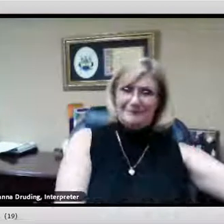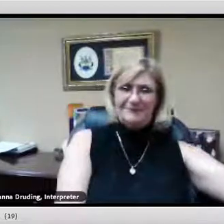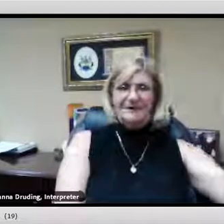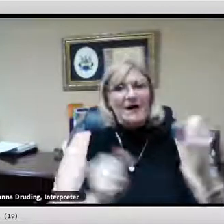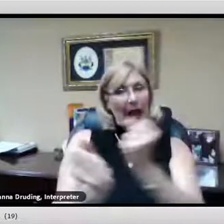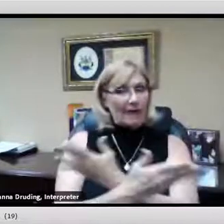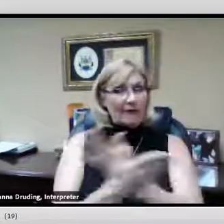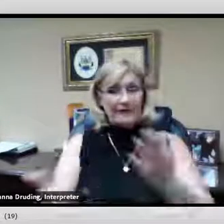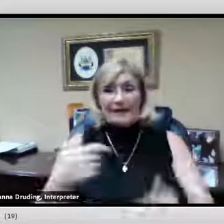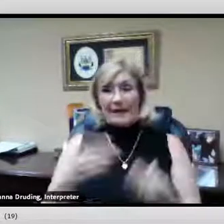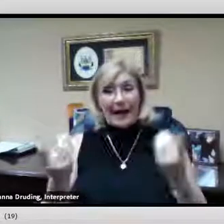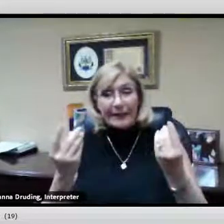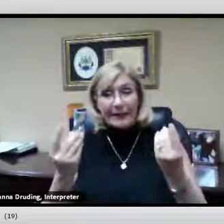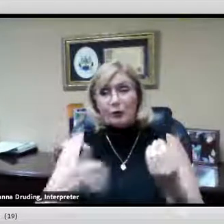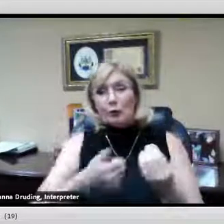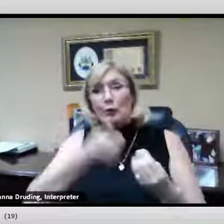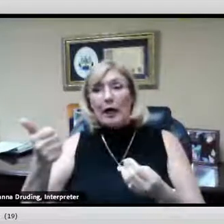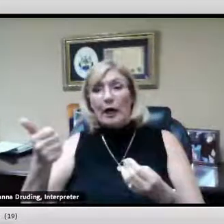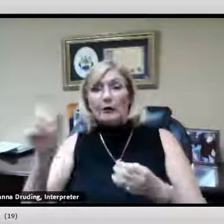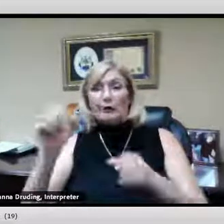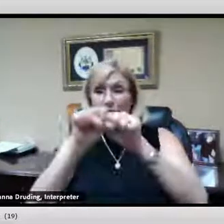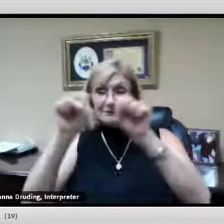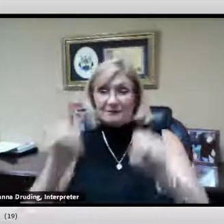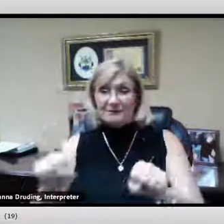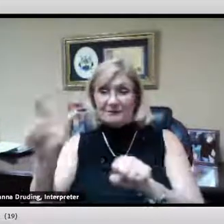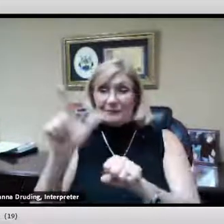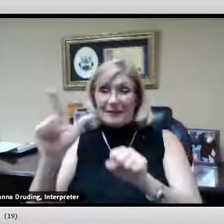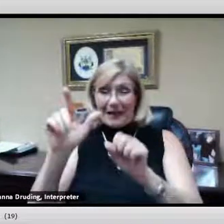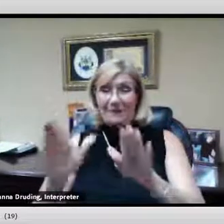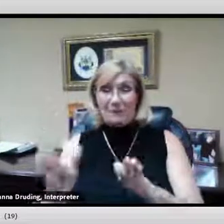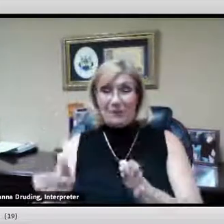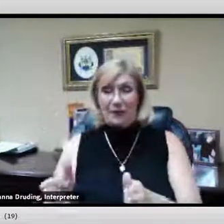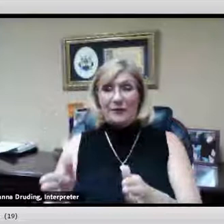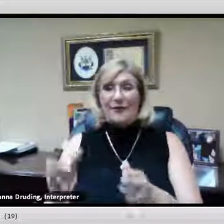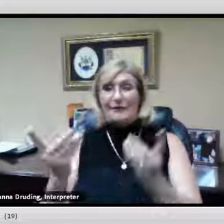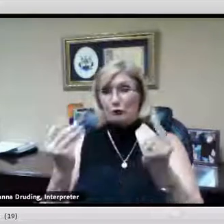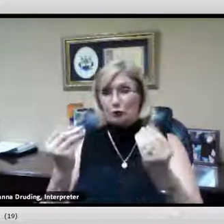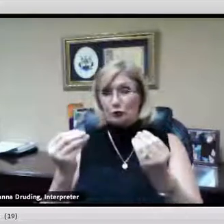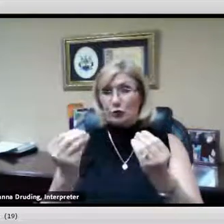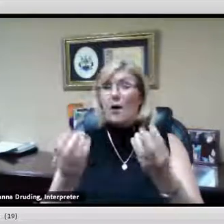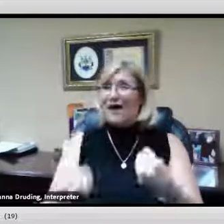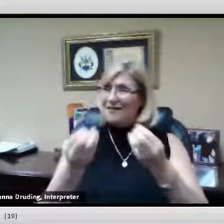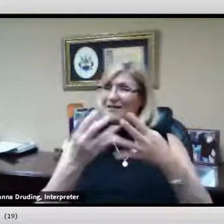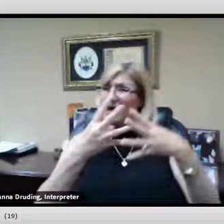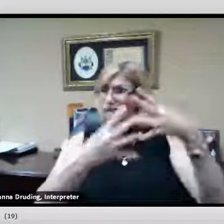do or everything that other systems librarians do. Um, a lot of this stuff